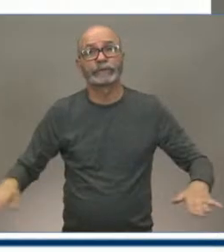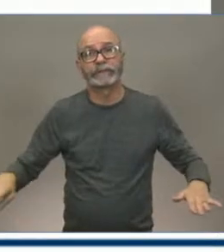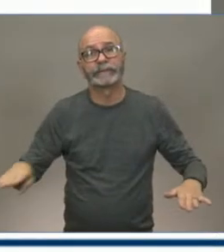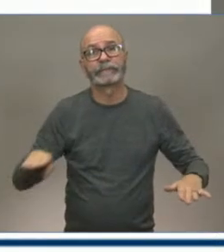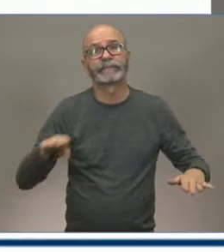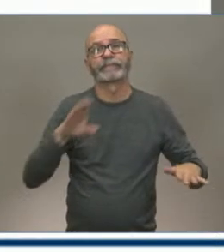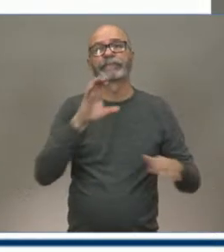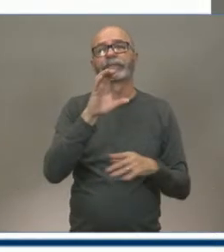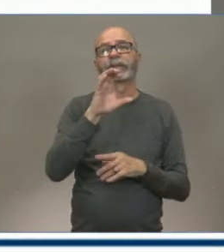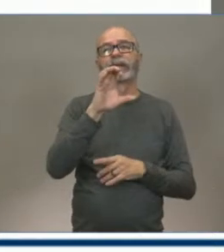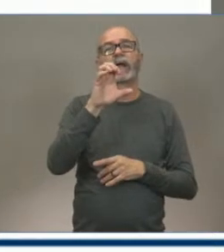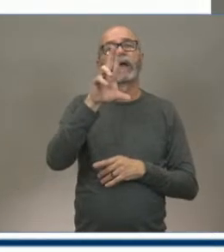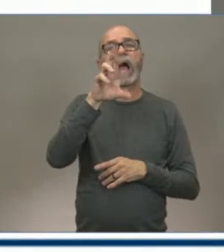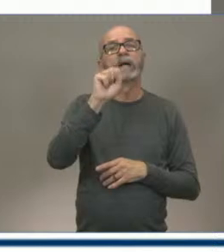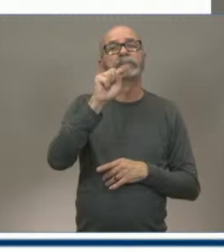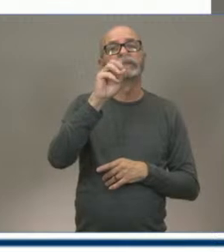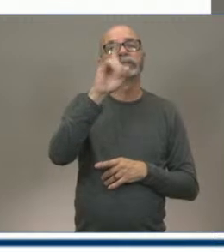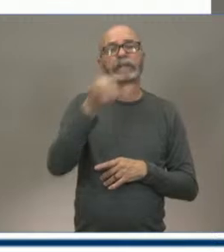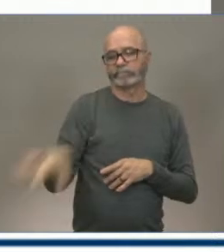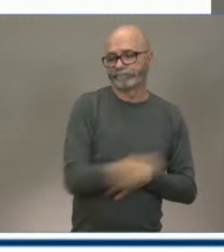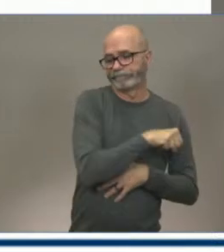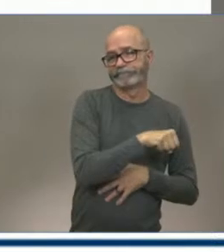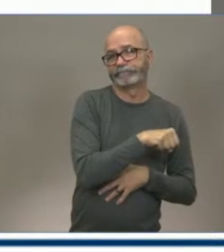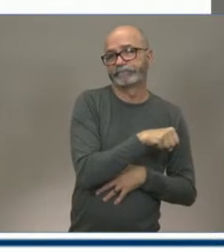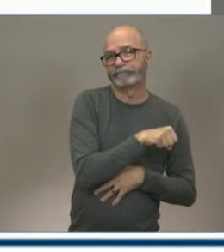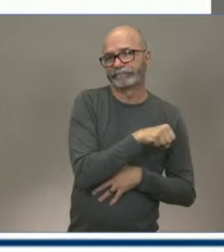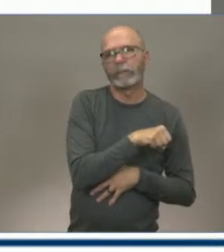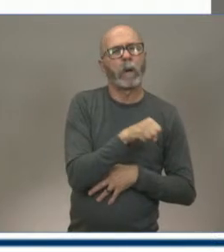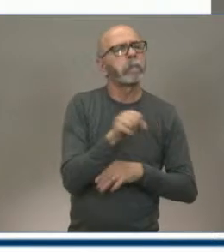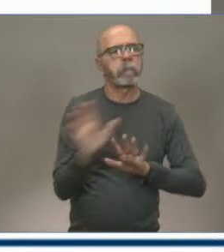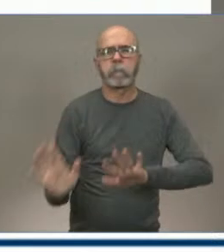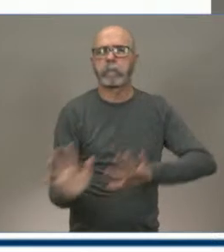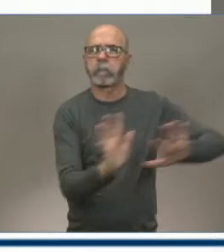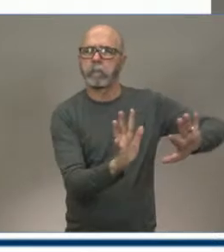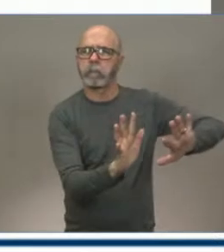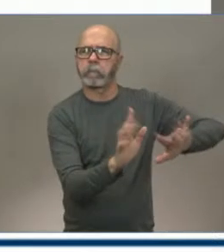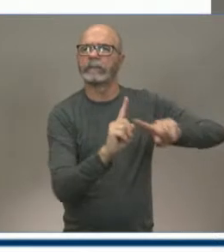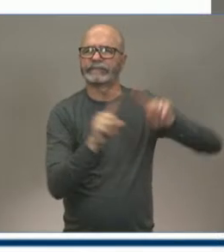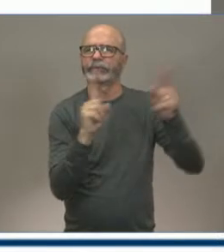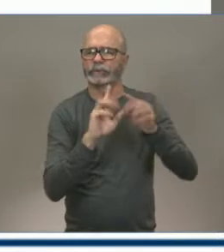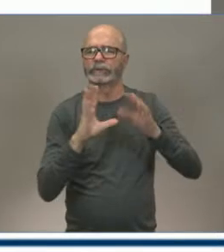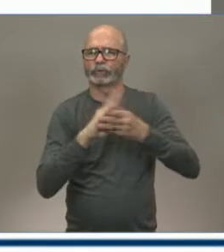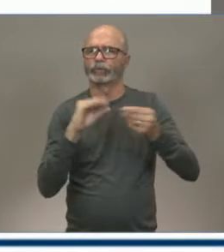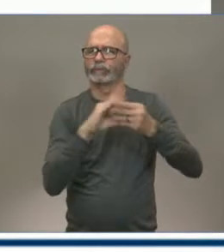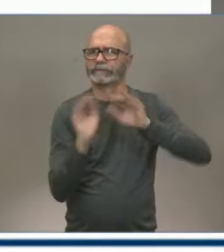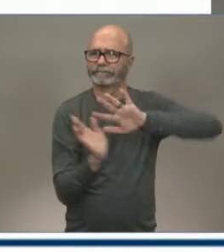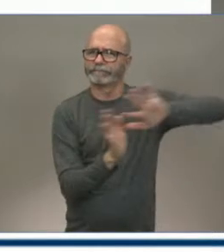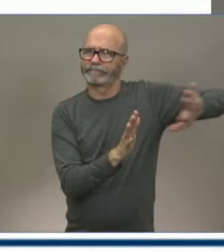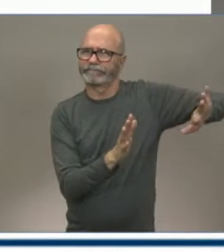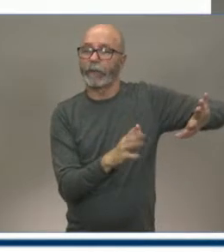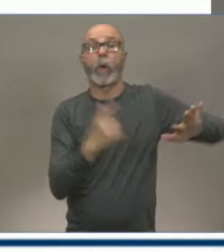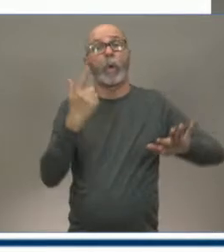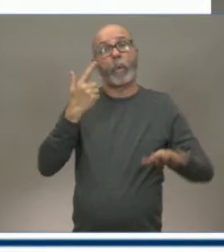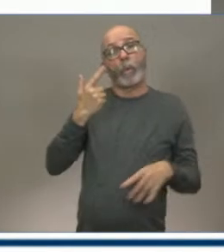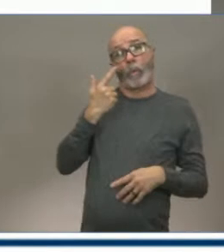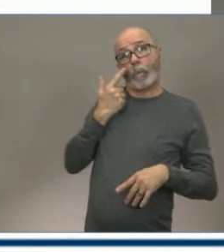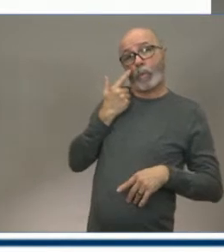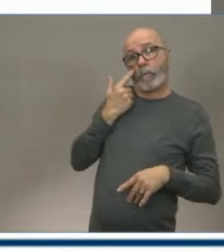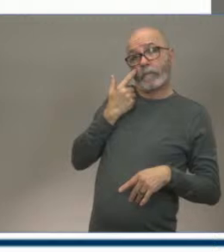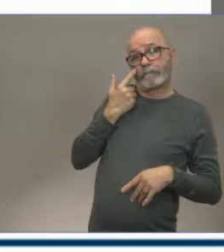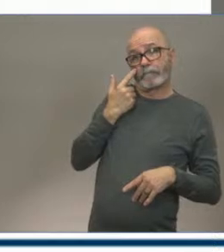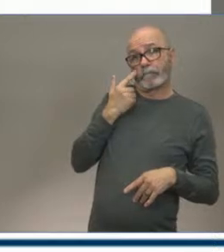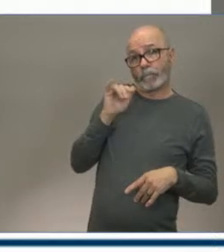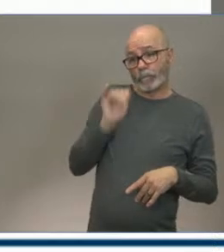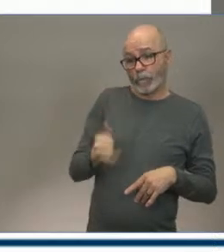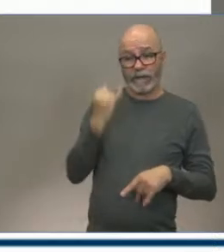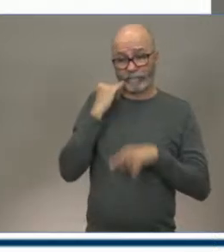we're asking that it's only essential travel from Nova Scotians into New Brunswick. I